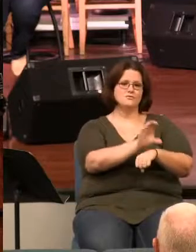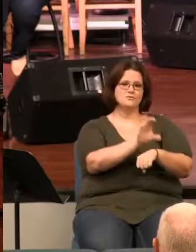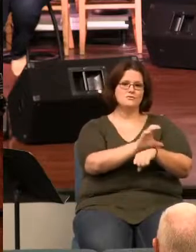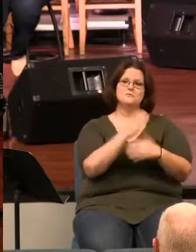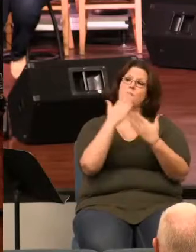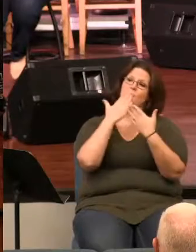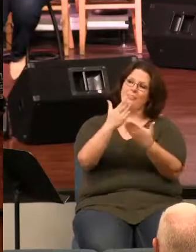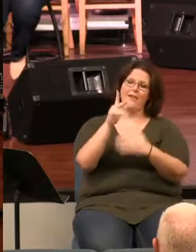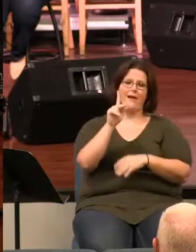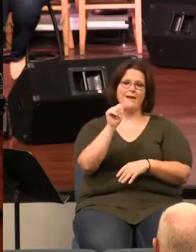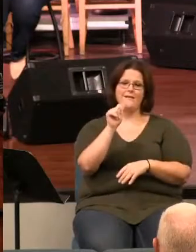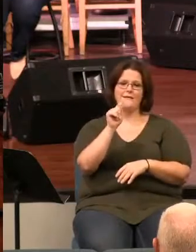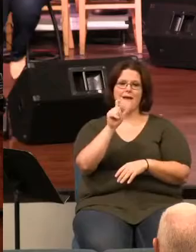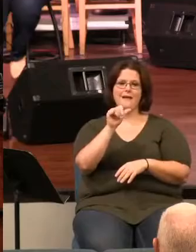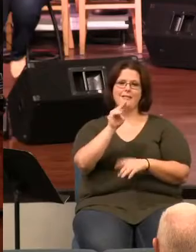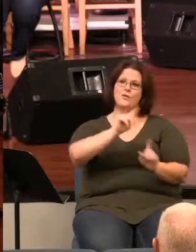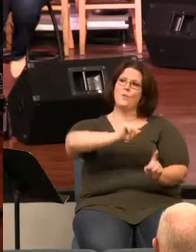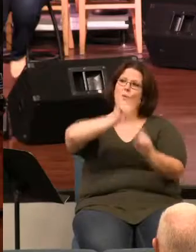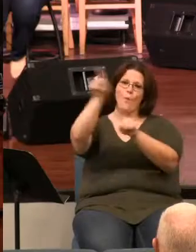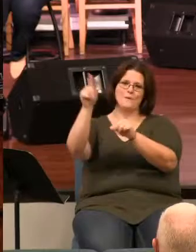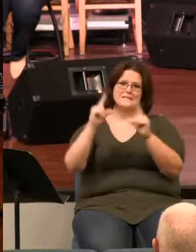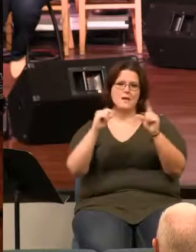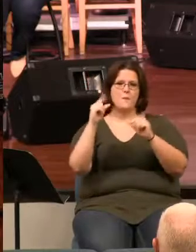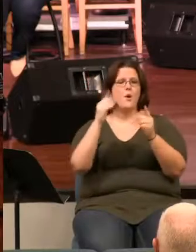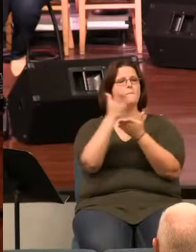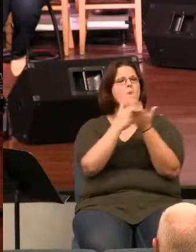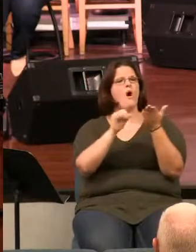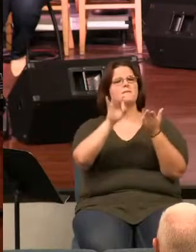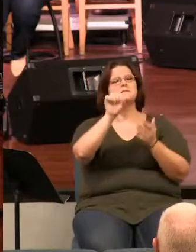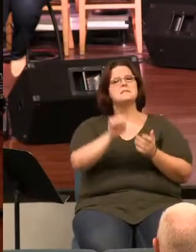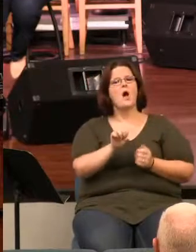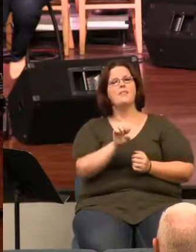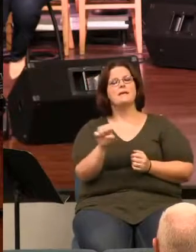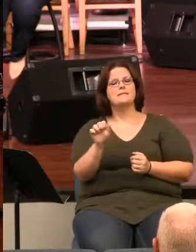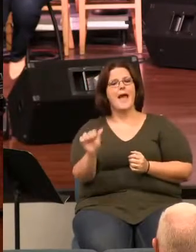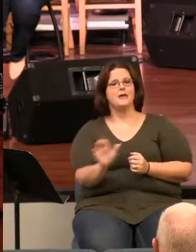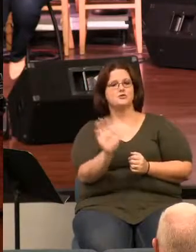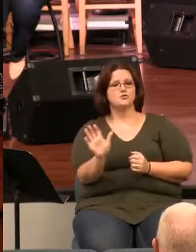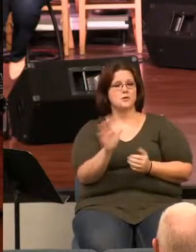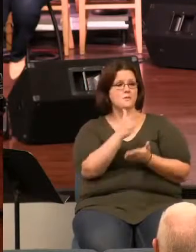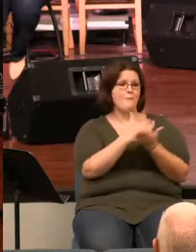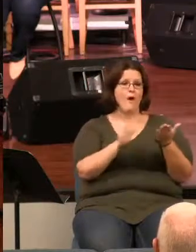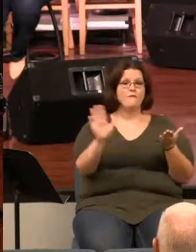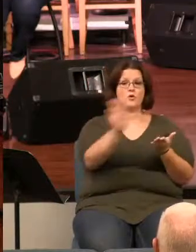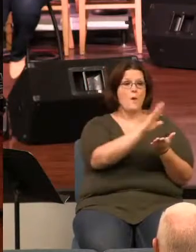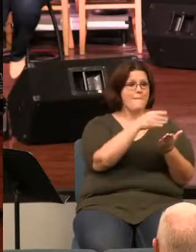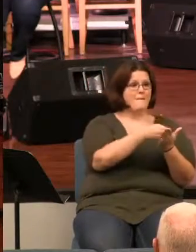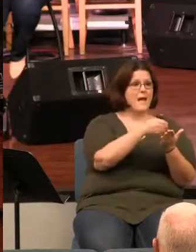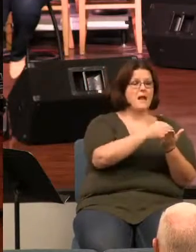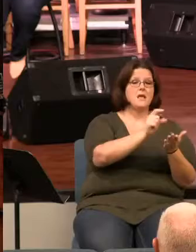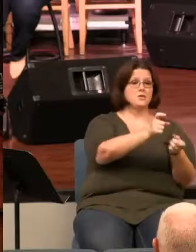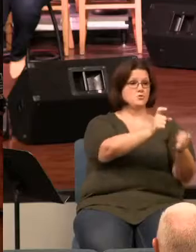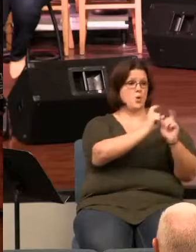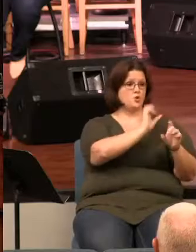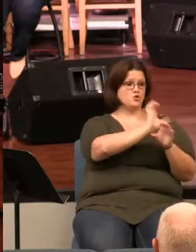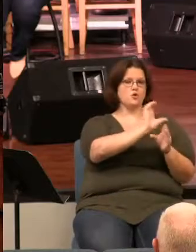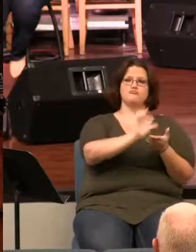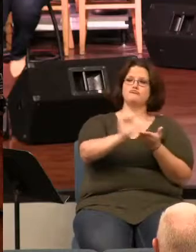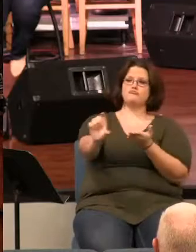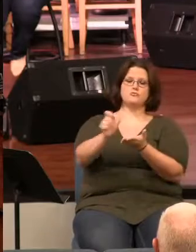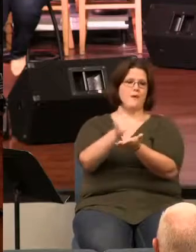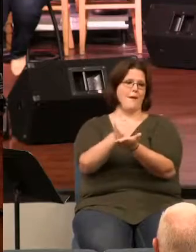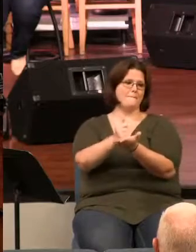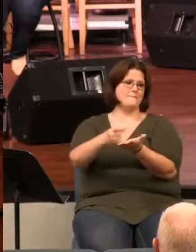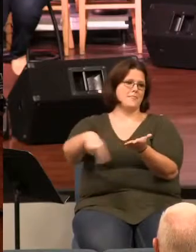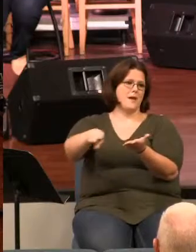who's serving Lord Jesus in Singapore. That's part of Southeast Asia. And part of your tithes and offerings to the Southern Baptist, to our church, go to the Southern Baptist